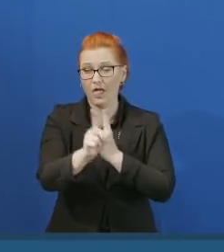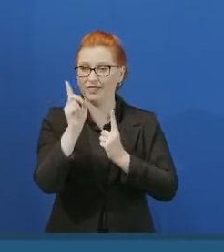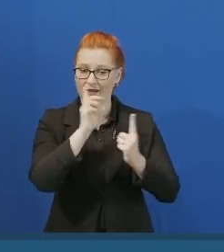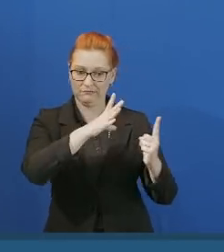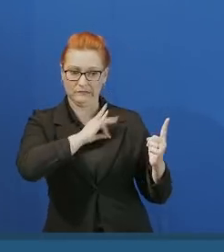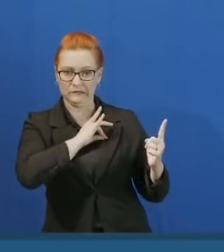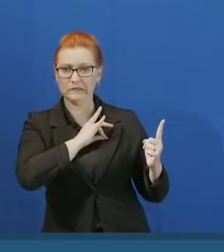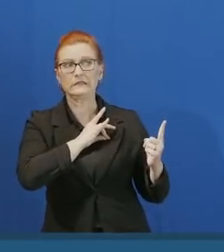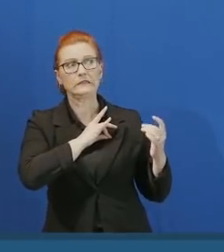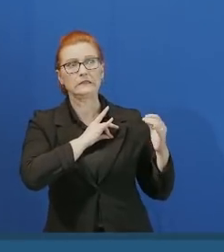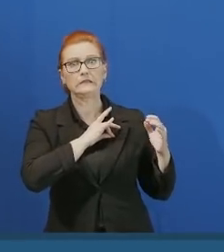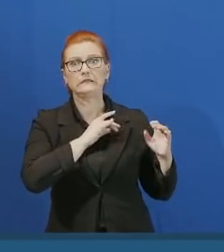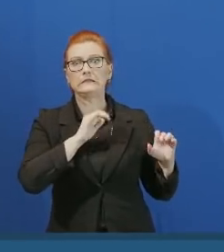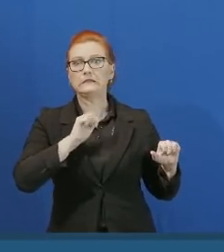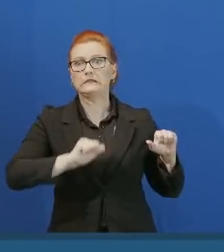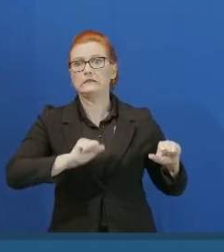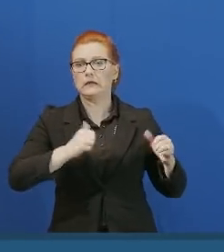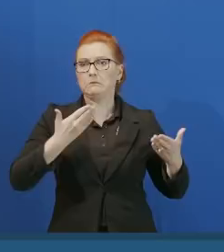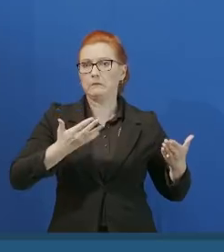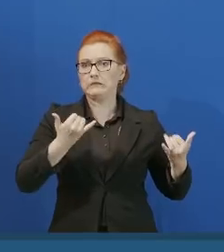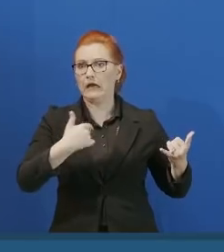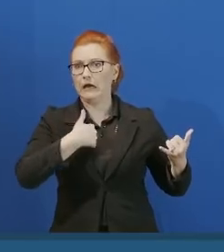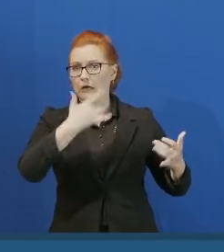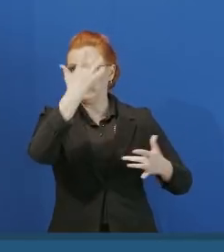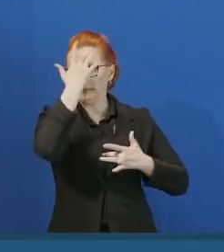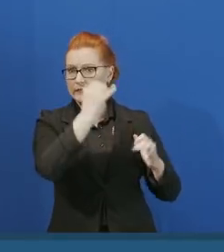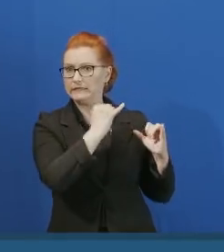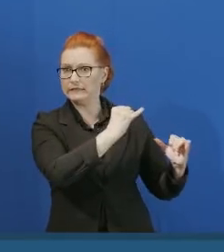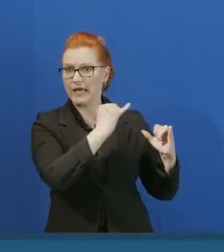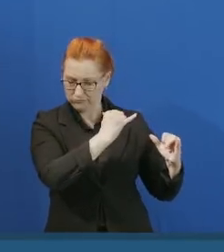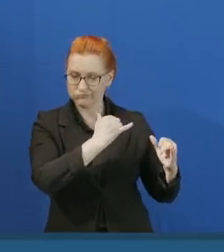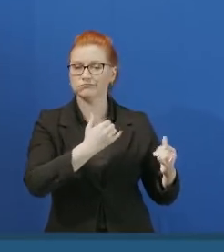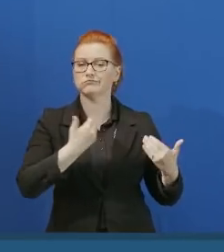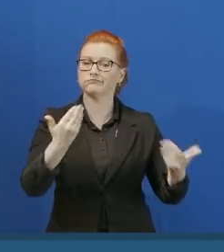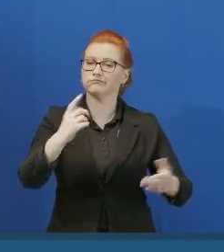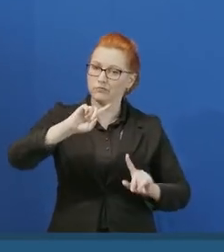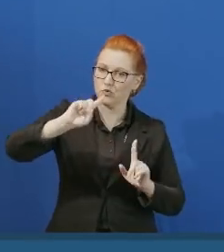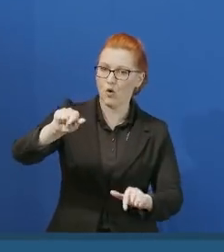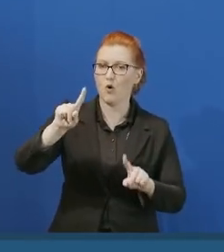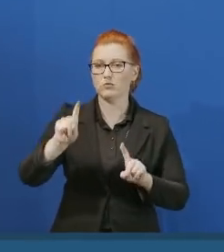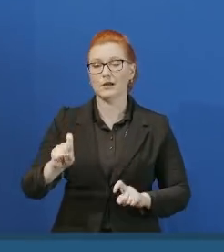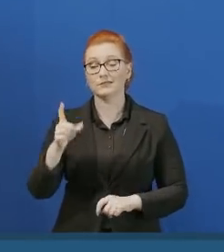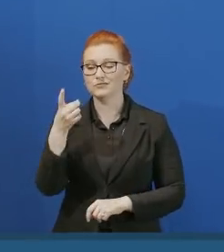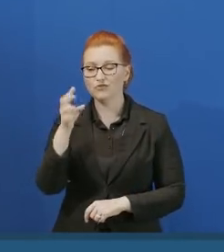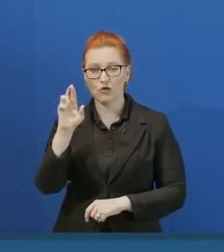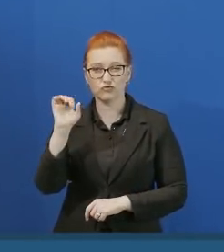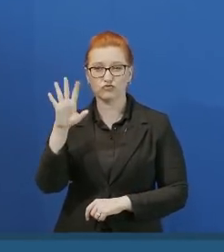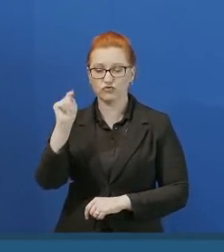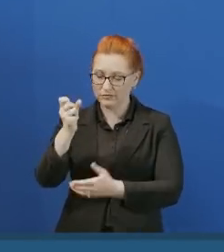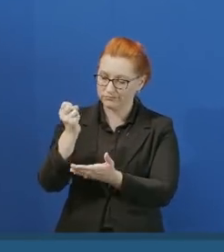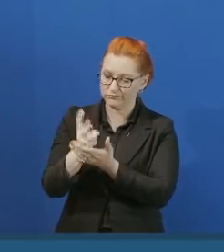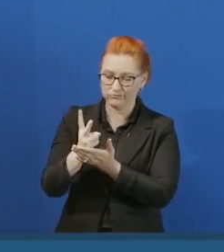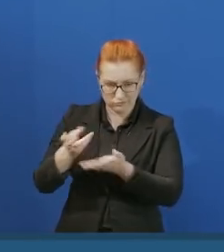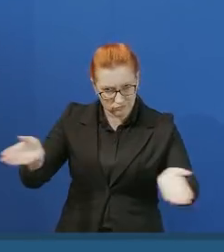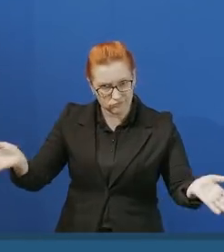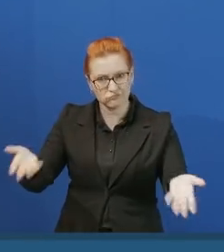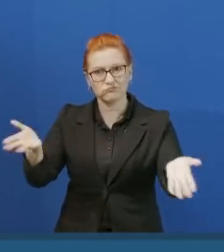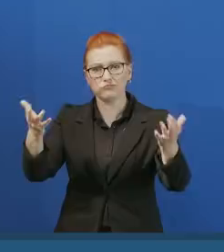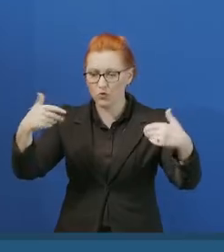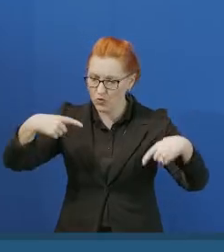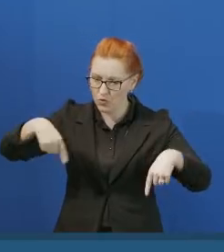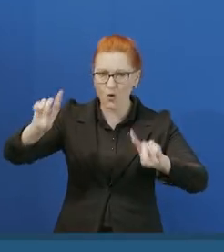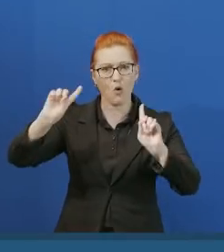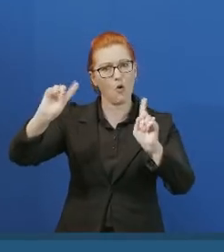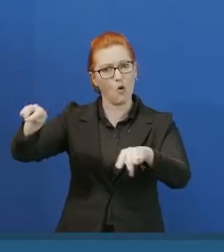thousands of them this weekend. So if you're in this category, if you think you are infected, if you think you've